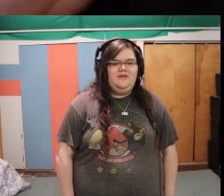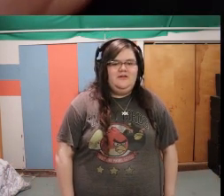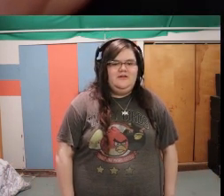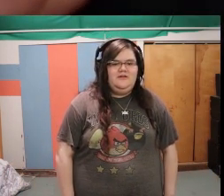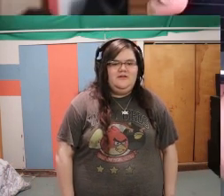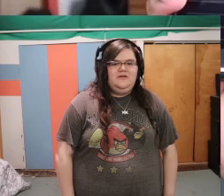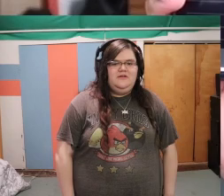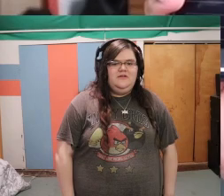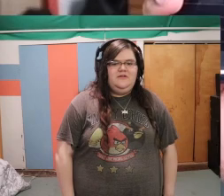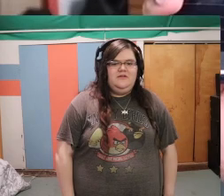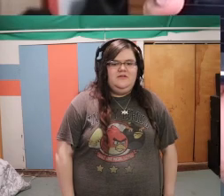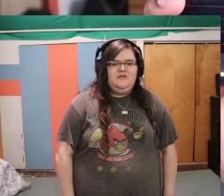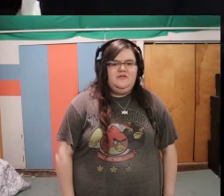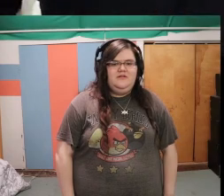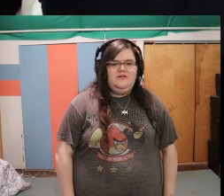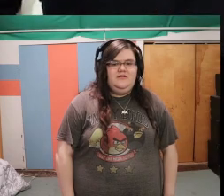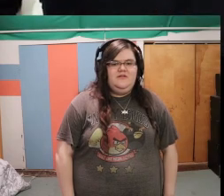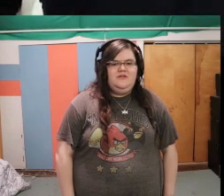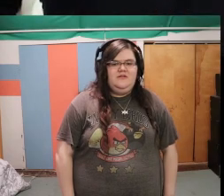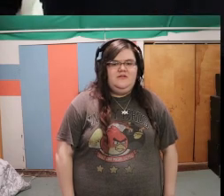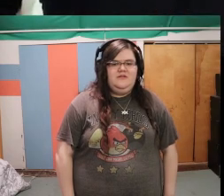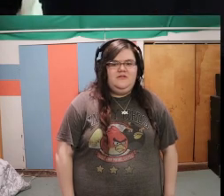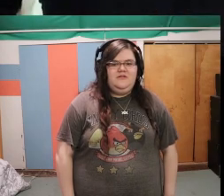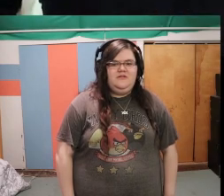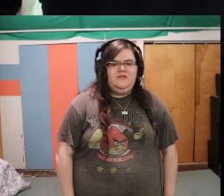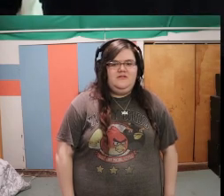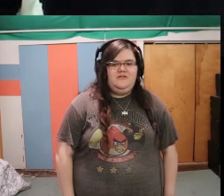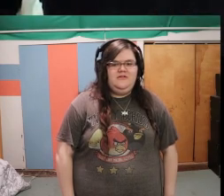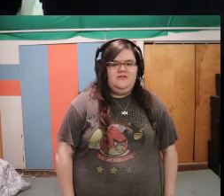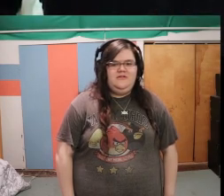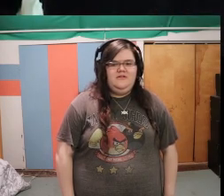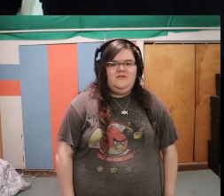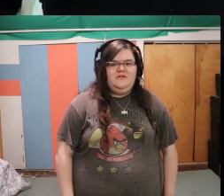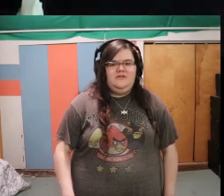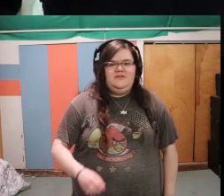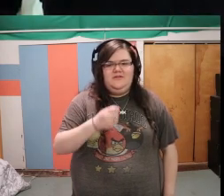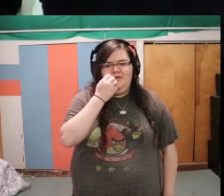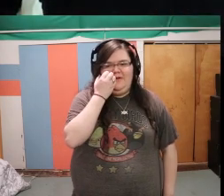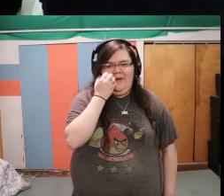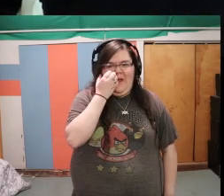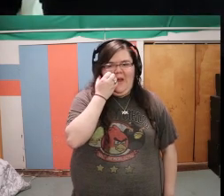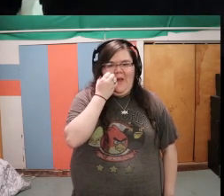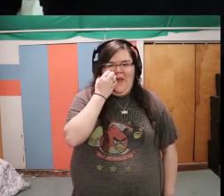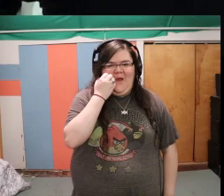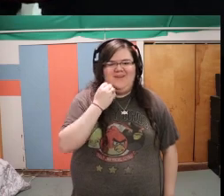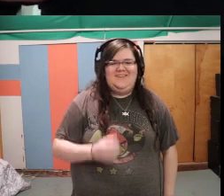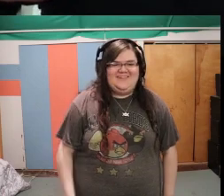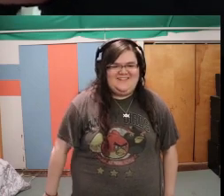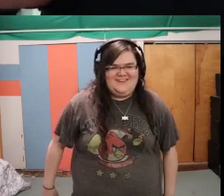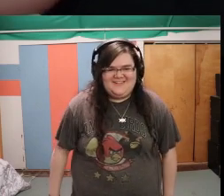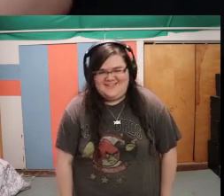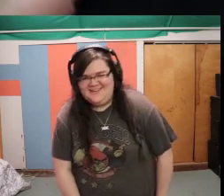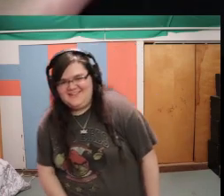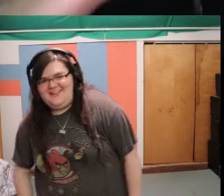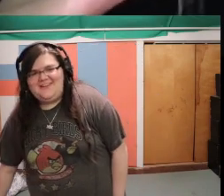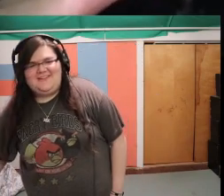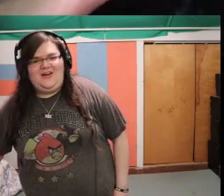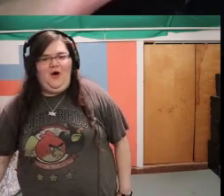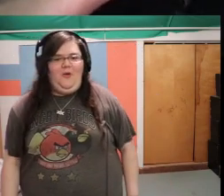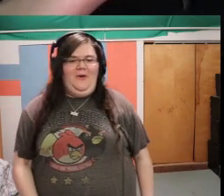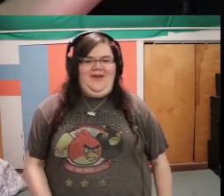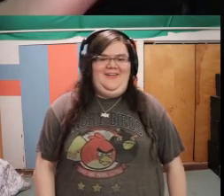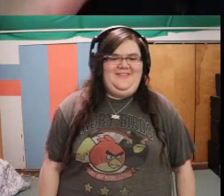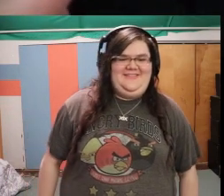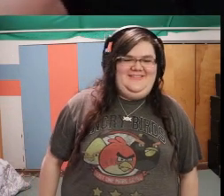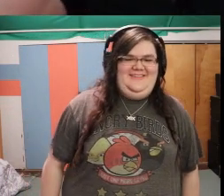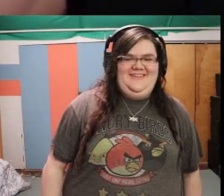In 1 minute, it's gonna down. 2 liters of water. Well, I'm gonna add some sound effects. Glug, glug, glug. Glug, glug, glug, glug,